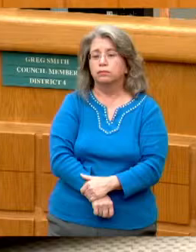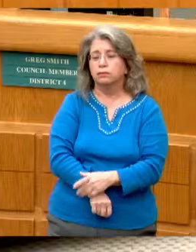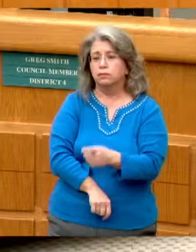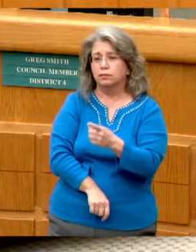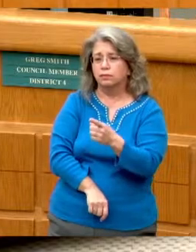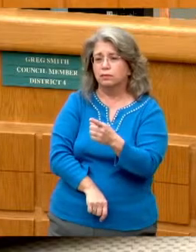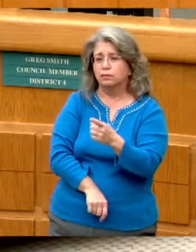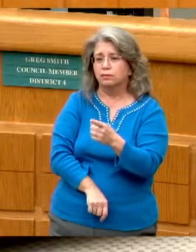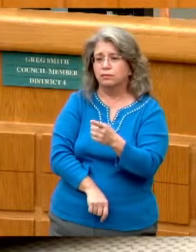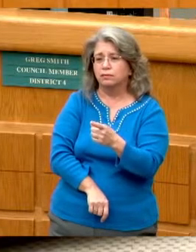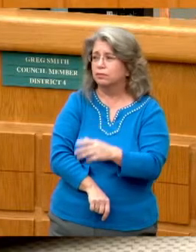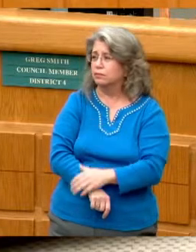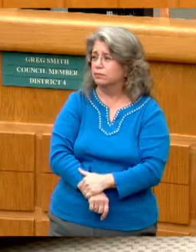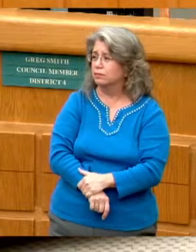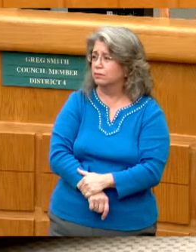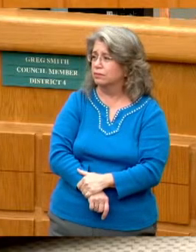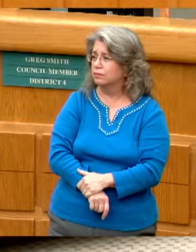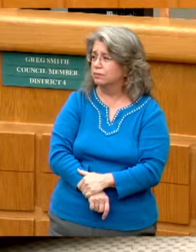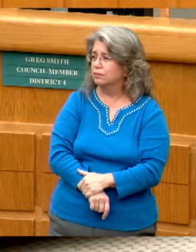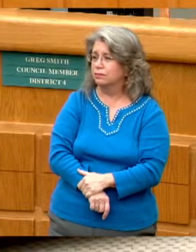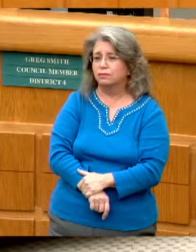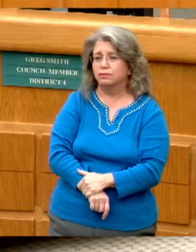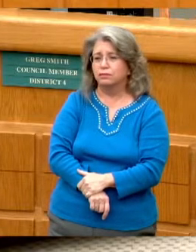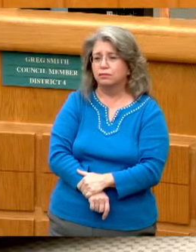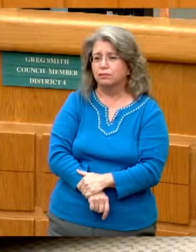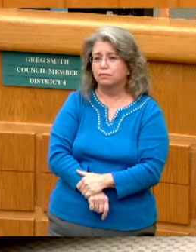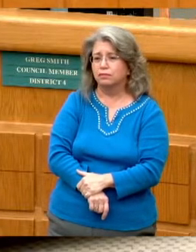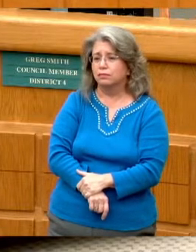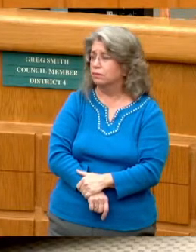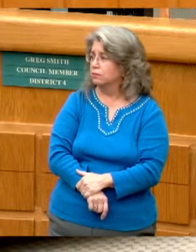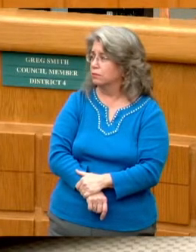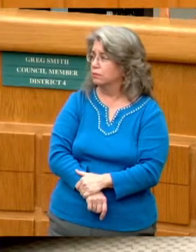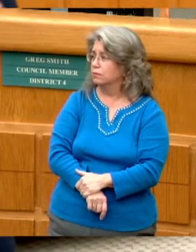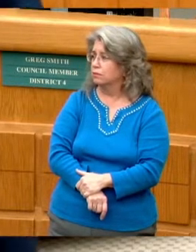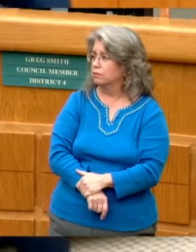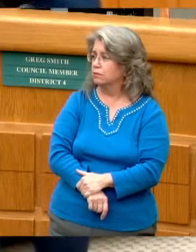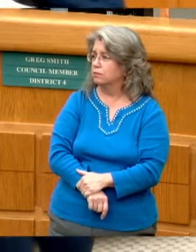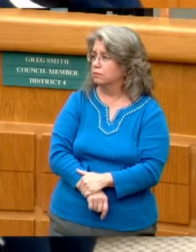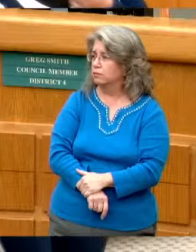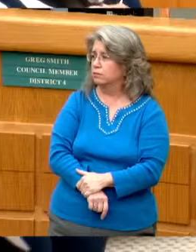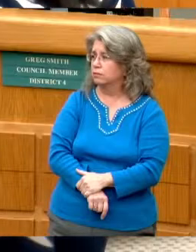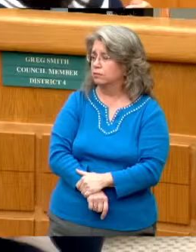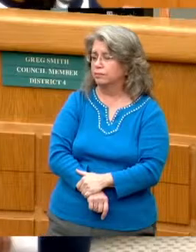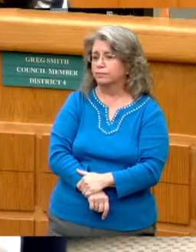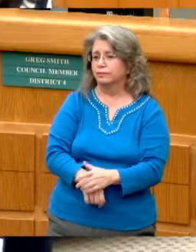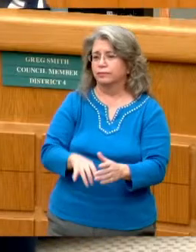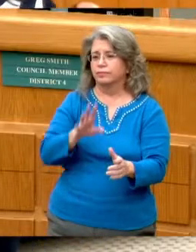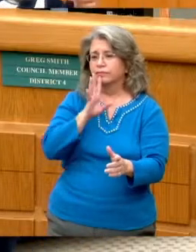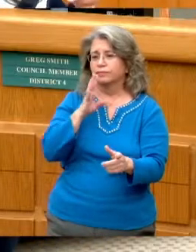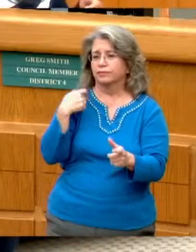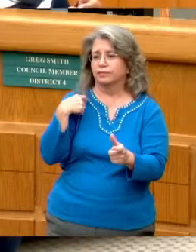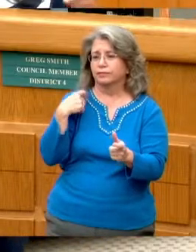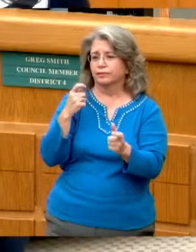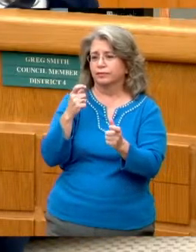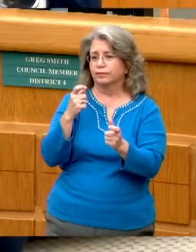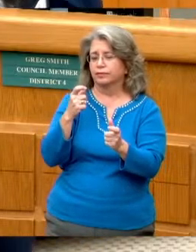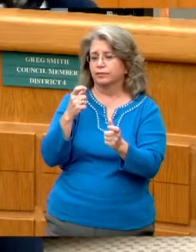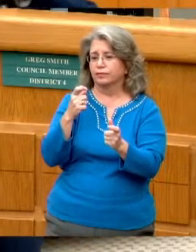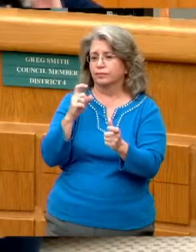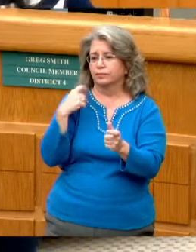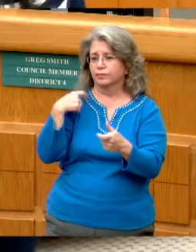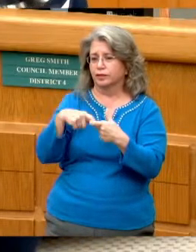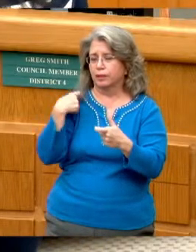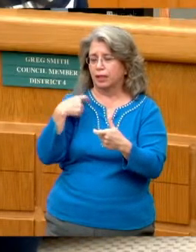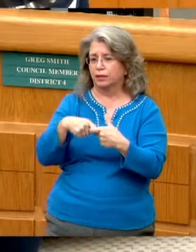Qué suerte que ahora tienes una alcaldesa y una jueza que nos dos podemos hablar español. Perfecto. Bueno, ¿nos puede dar